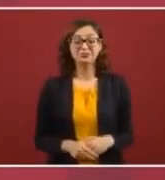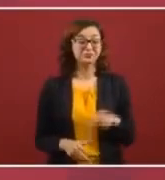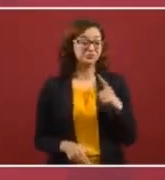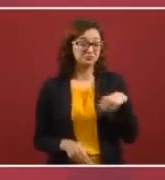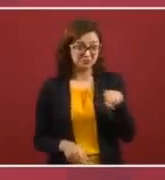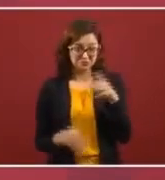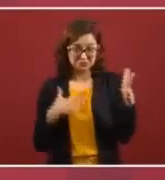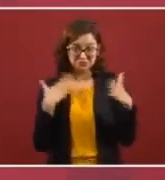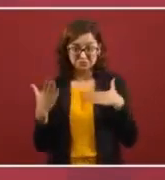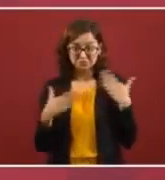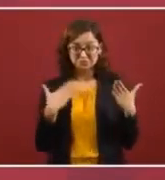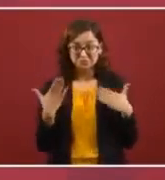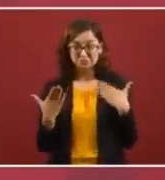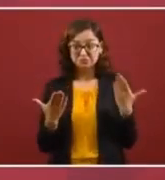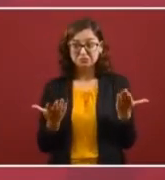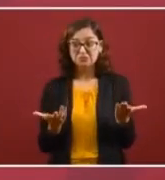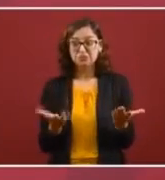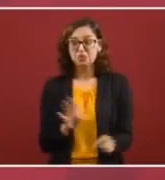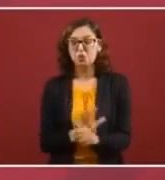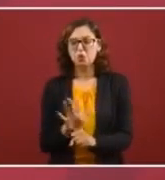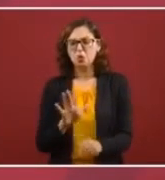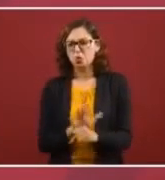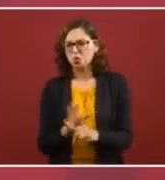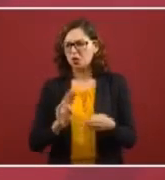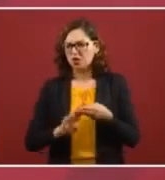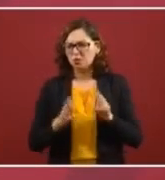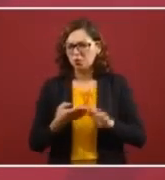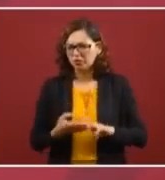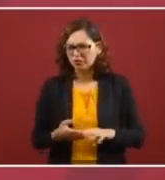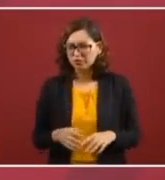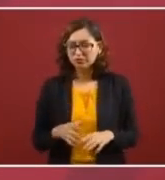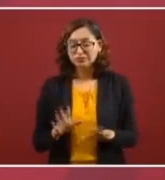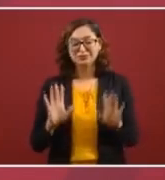I don't know about this, the reason.